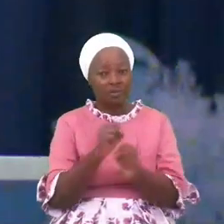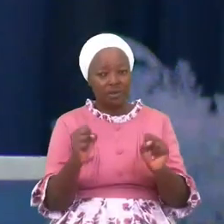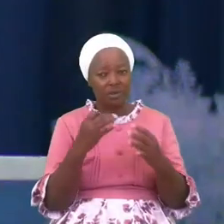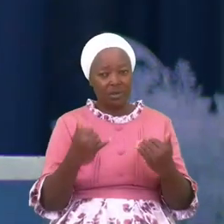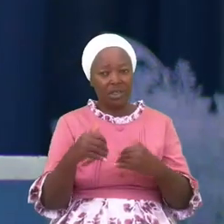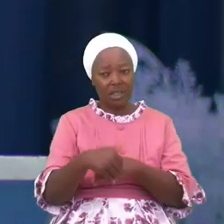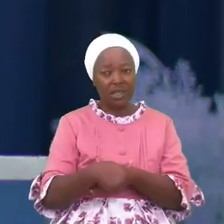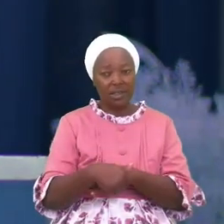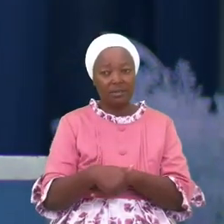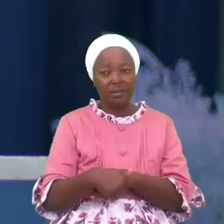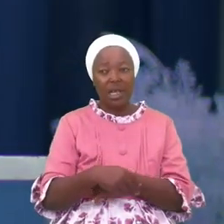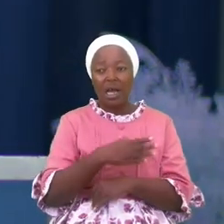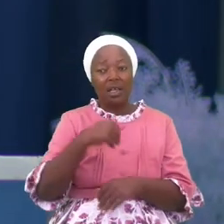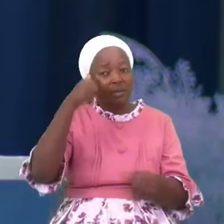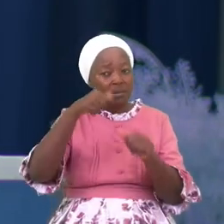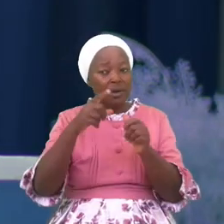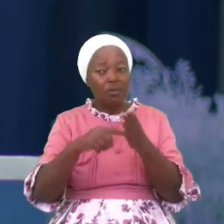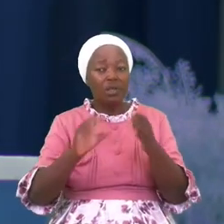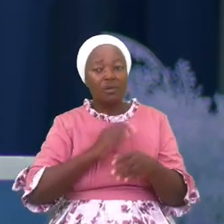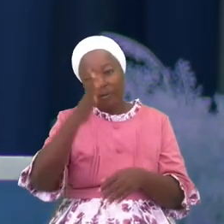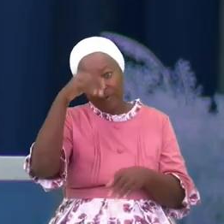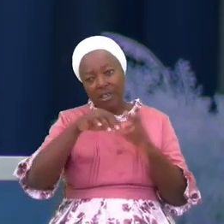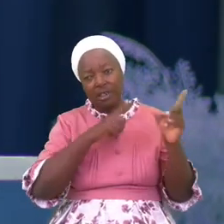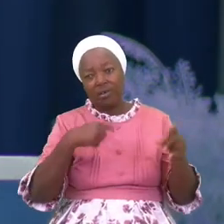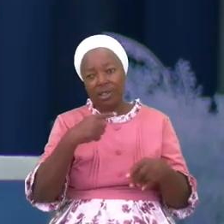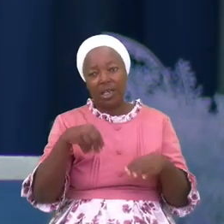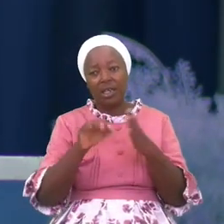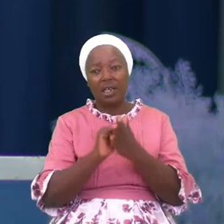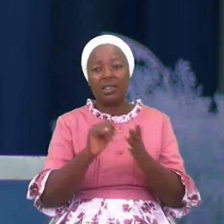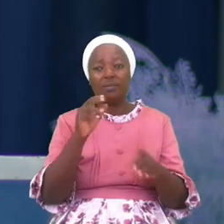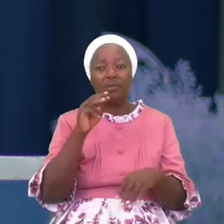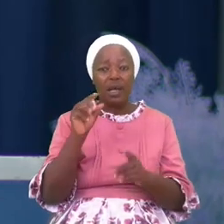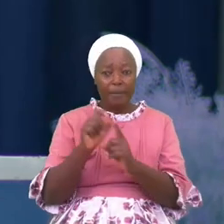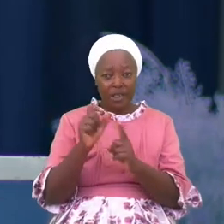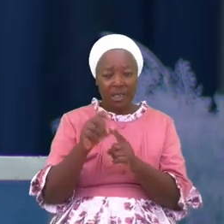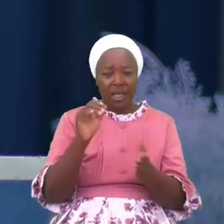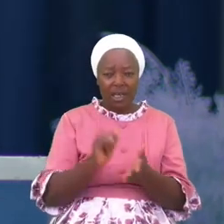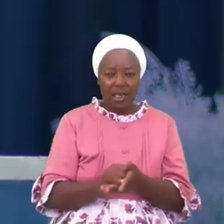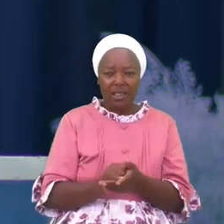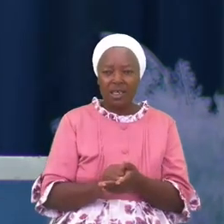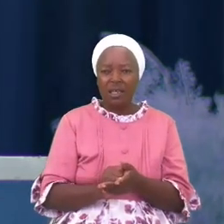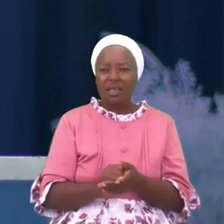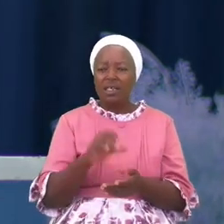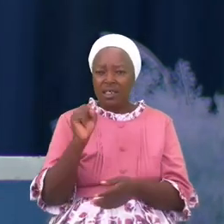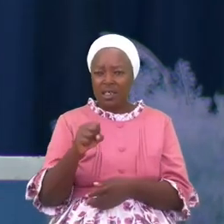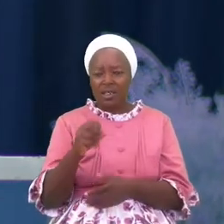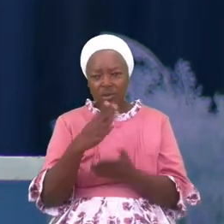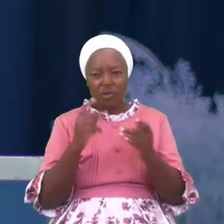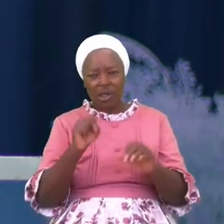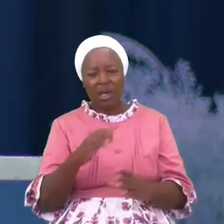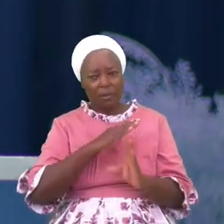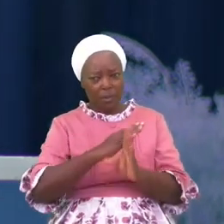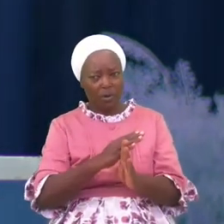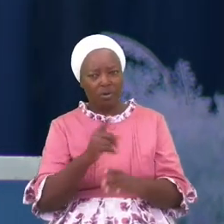yourself. The decision you have taken tonight is the decision that will take you